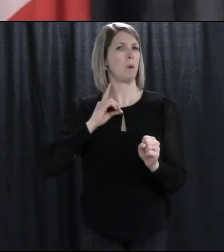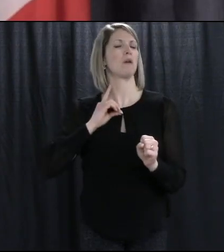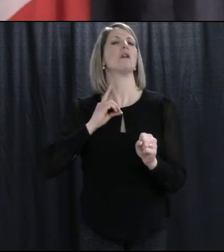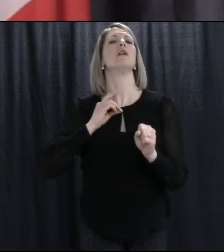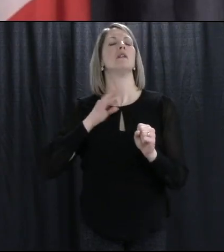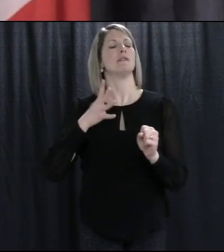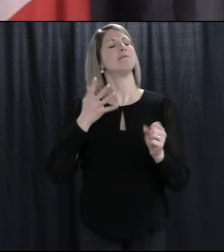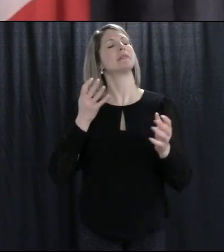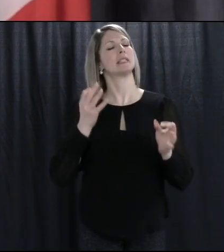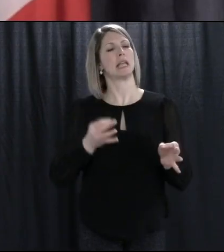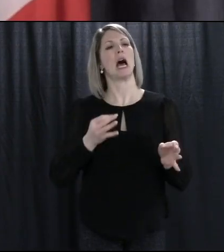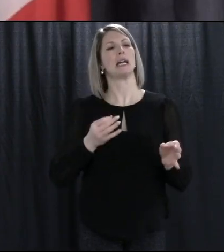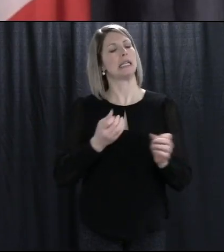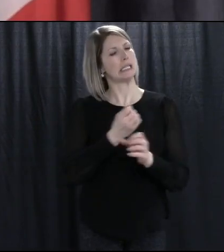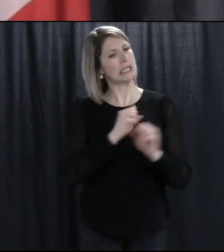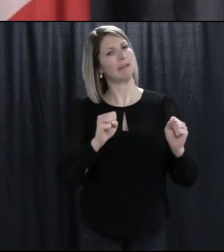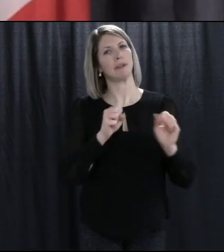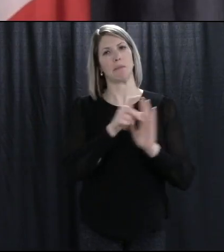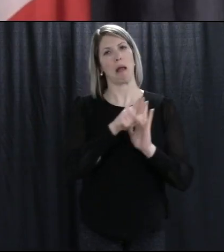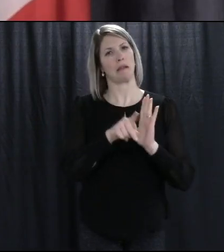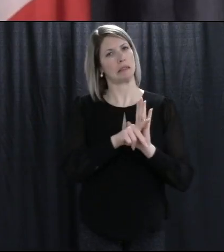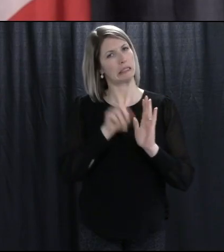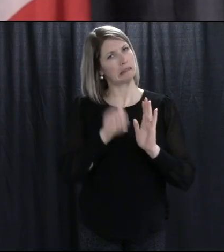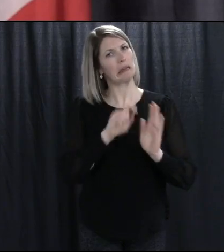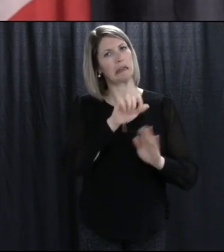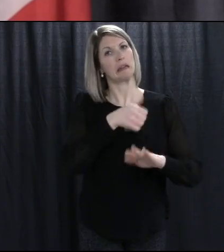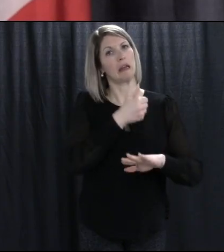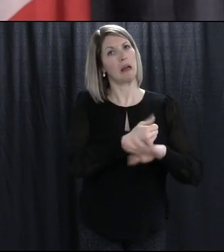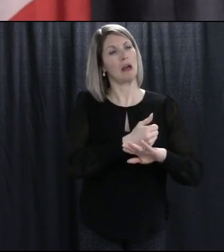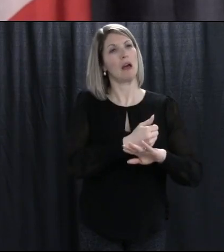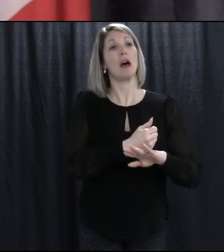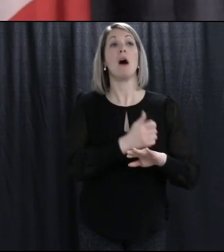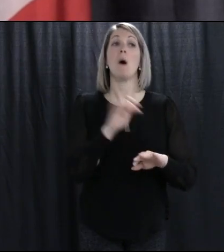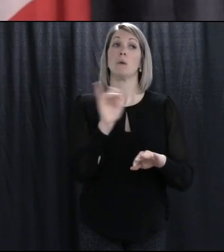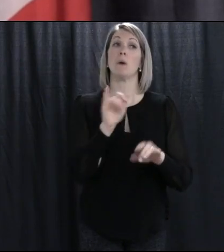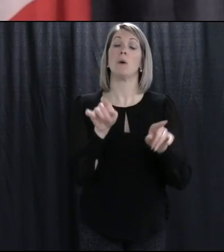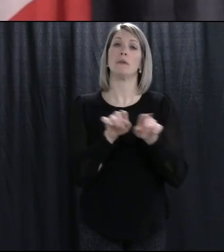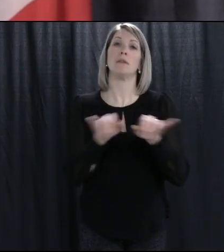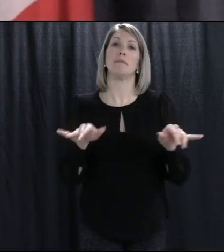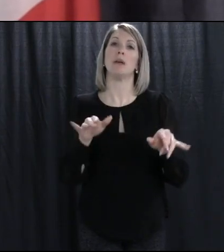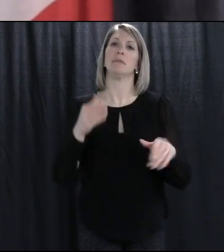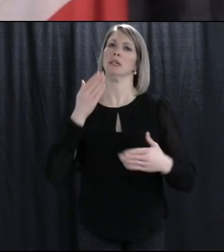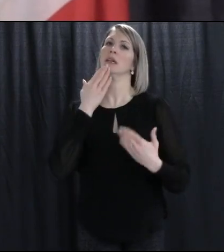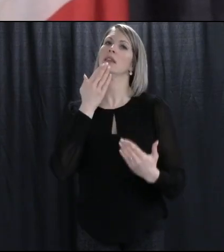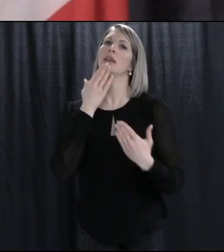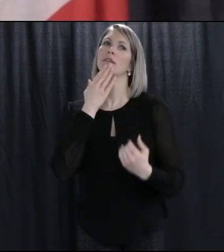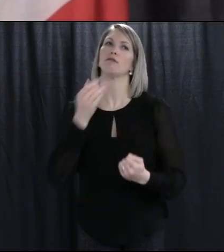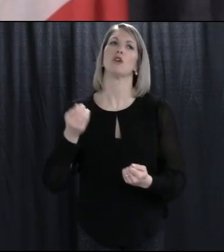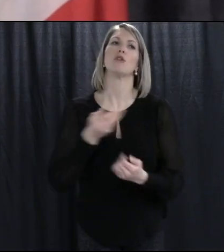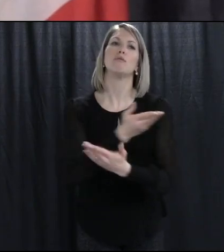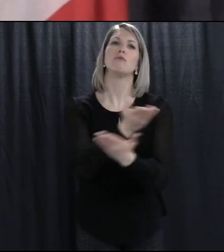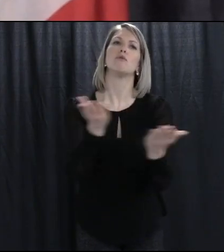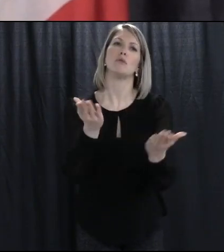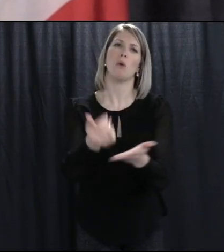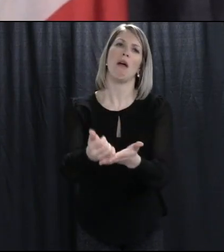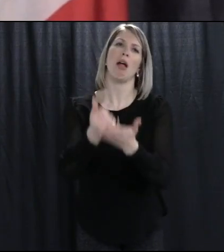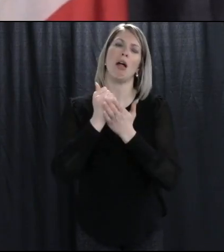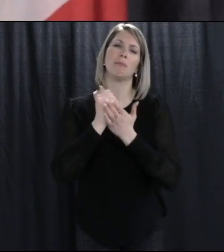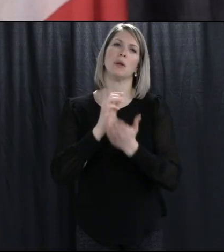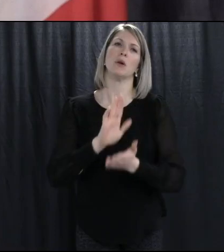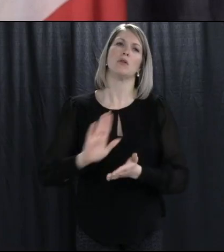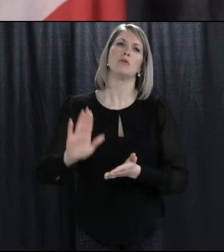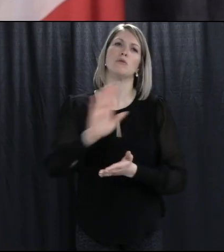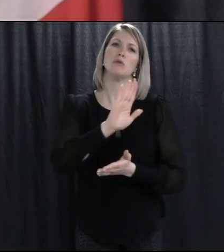including our most vulnerable. I thank everyone for their diligence in continuing to adhere to our public health